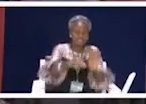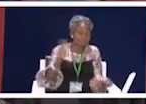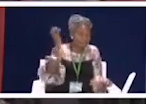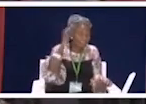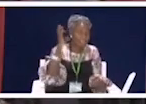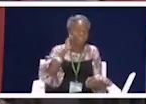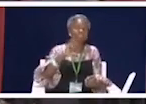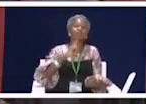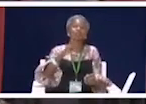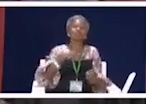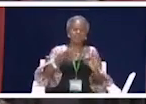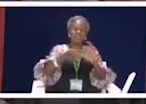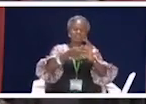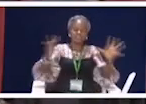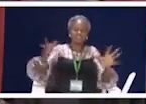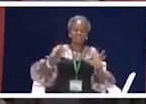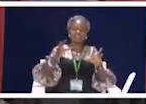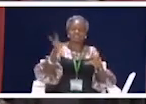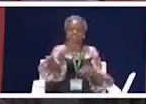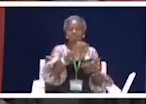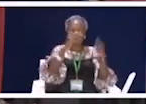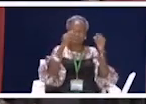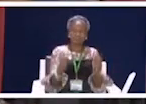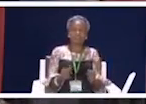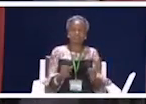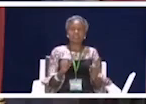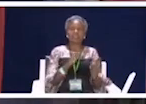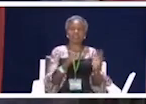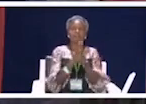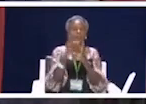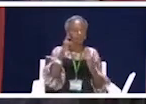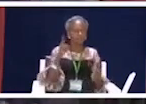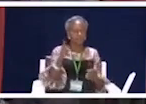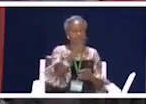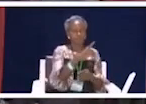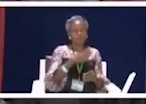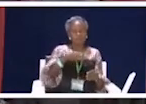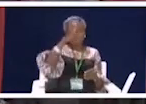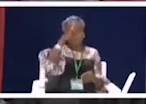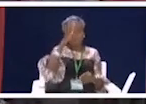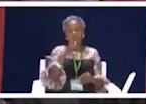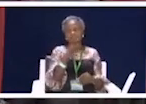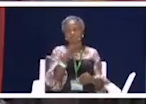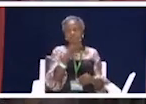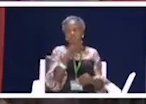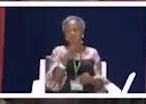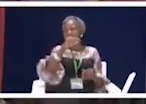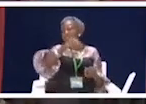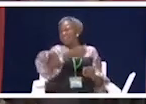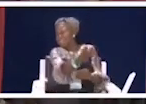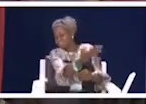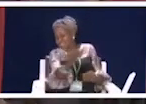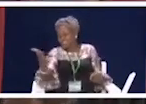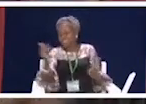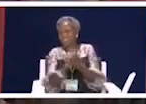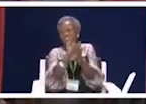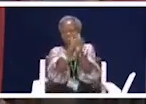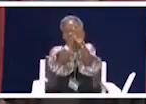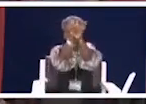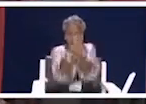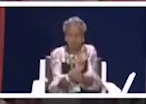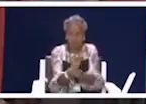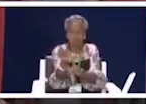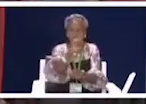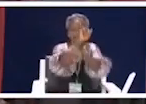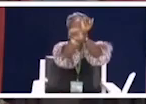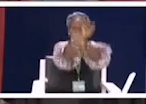released Lazarus immediately. I pray for you, my fathers and my mothers, anything that is still holding you